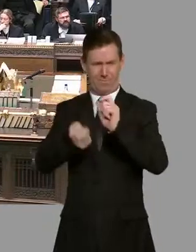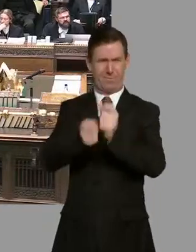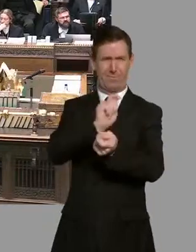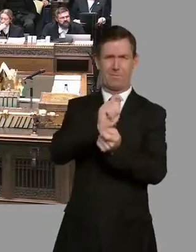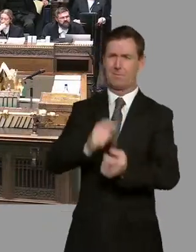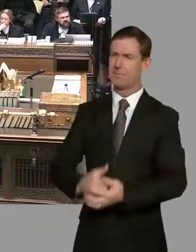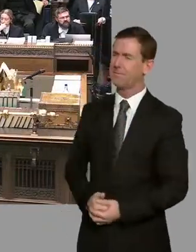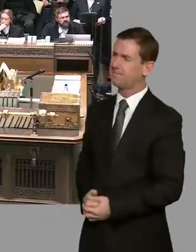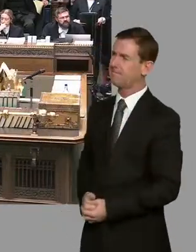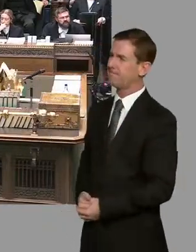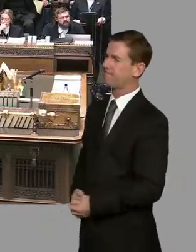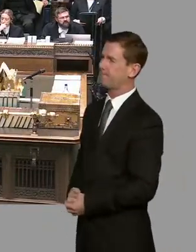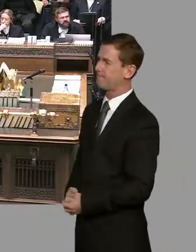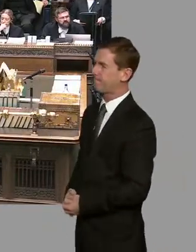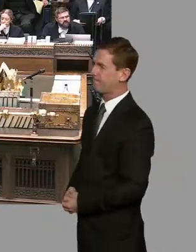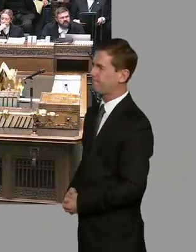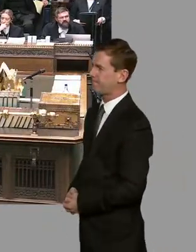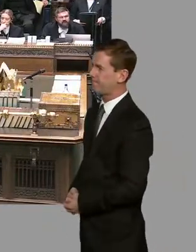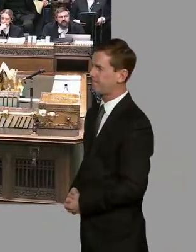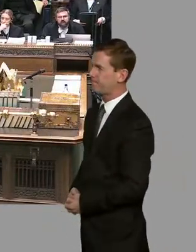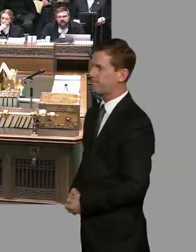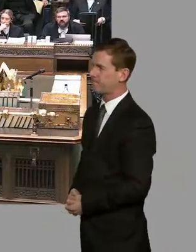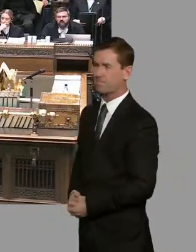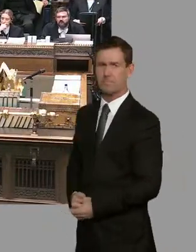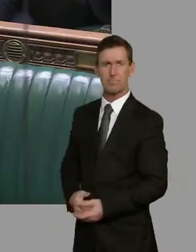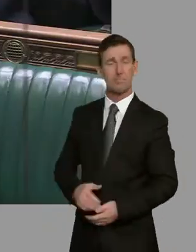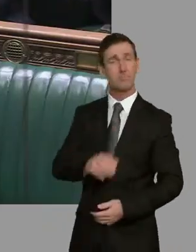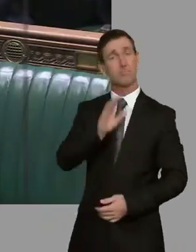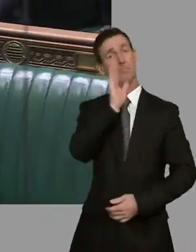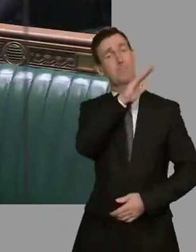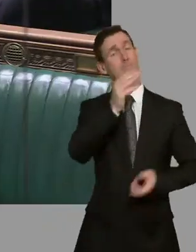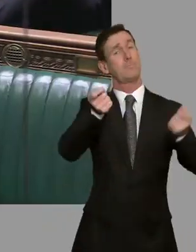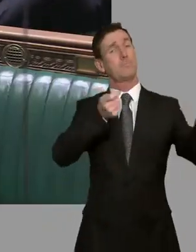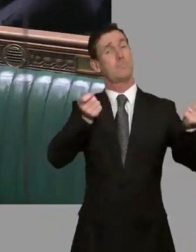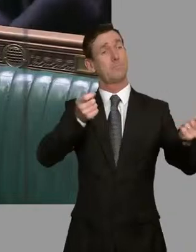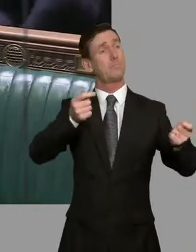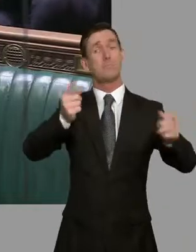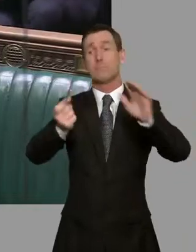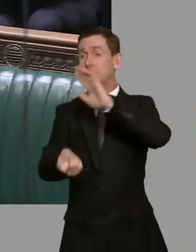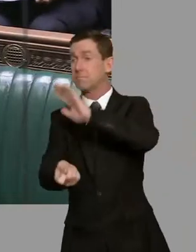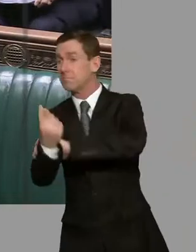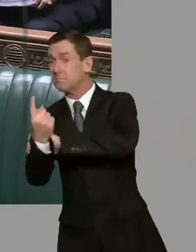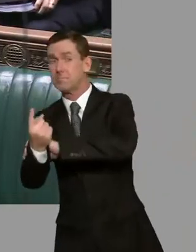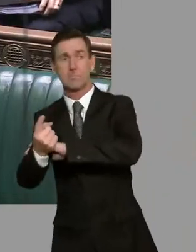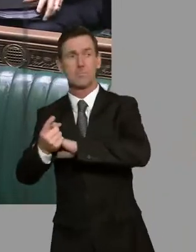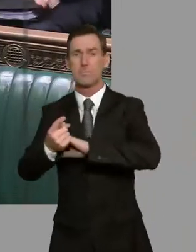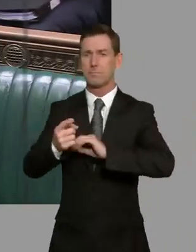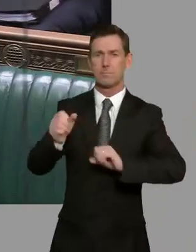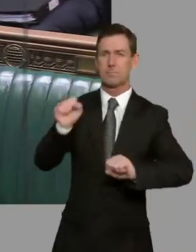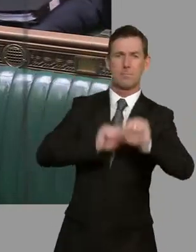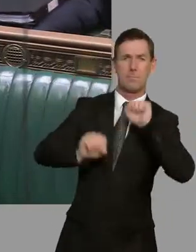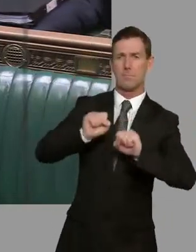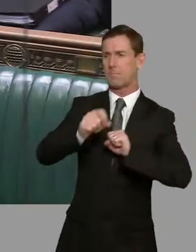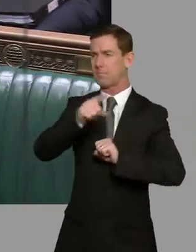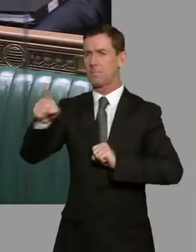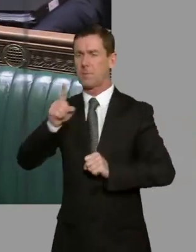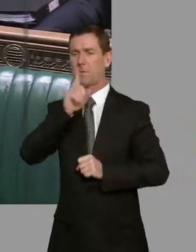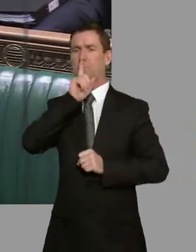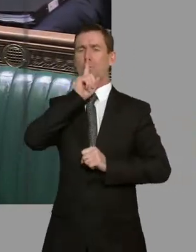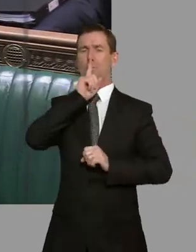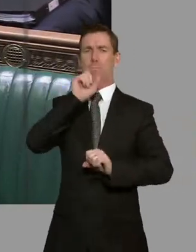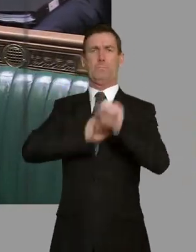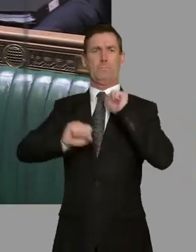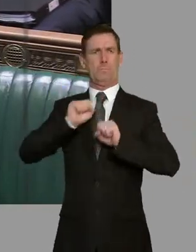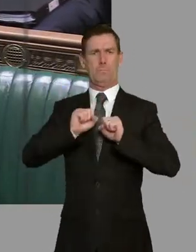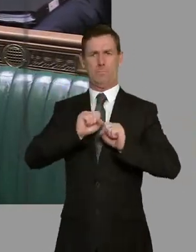that has prevented anybody coming forward or any case going forward when it comes to violence against women and girls, child abuse or